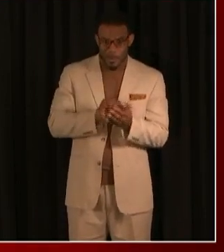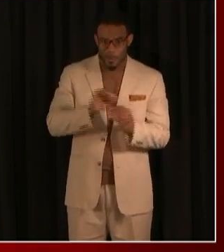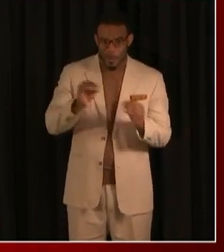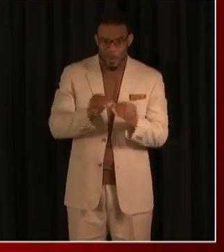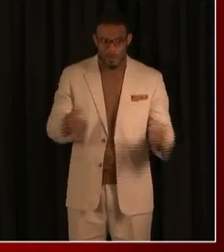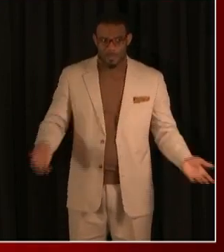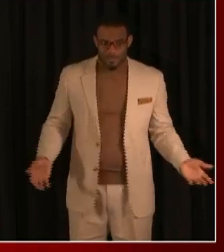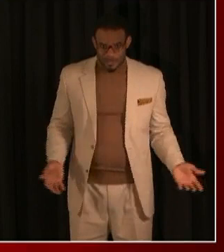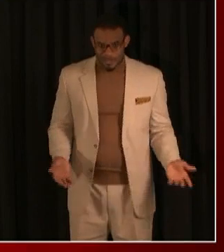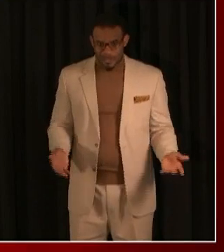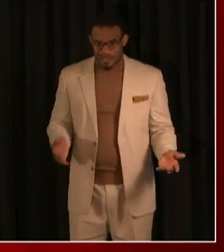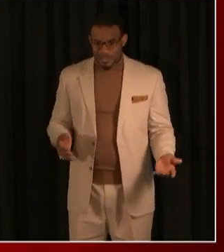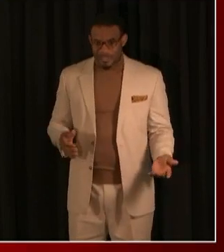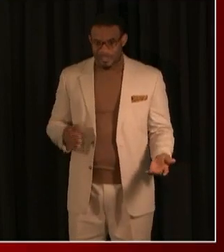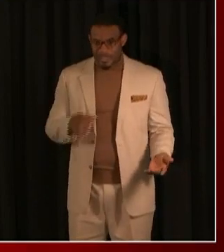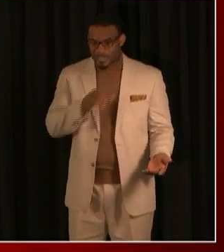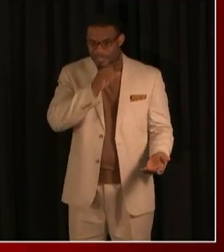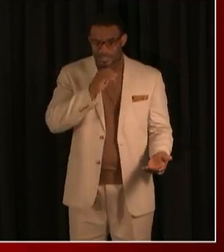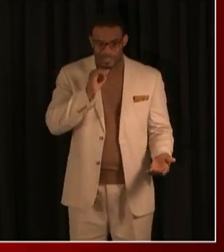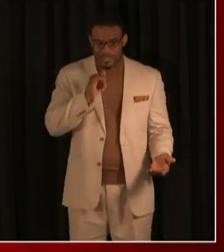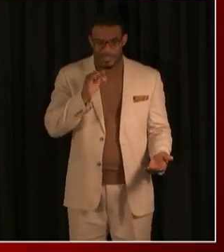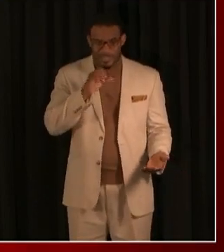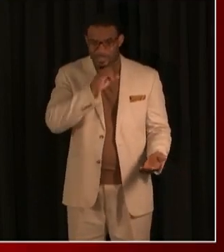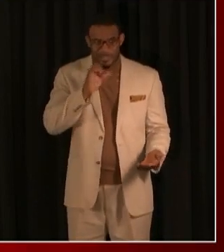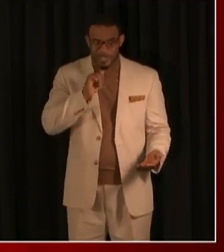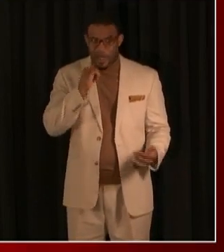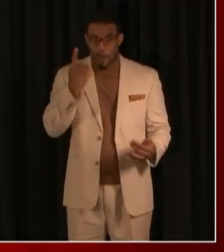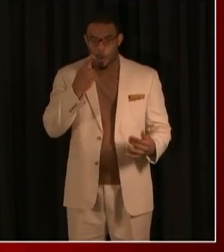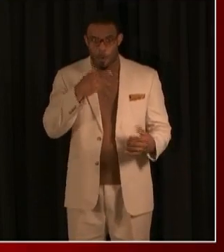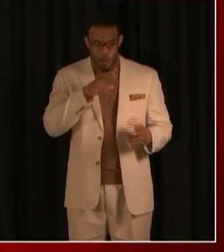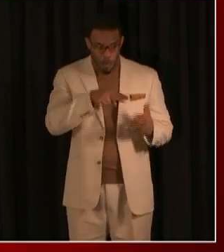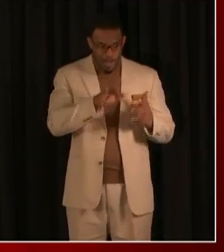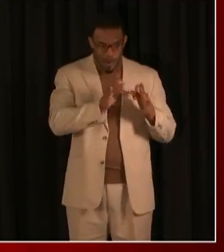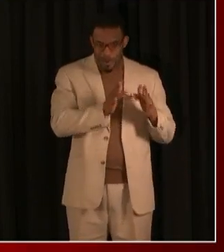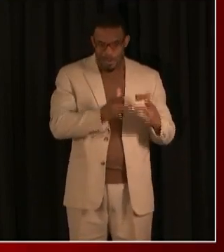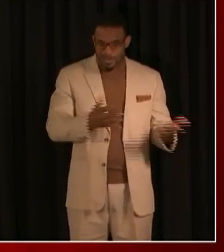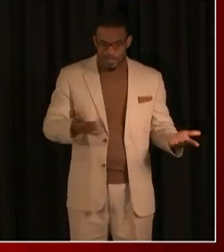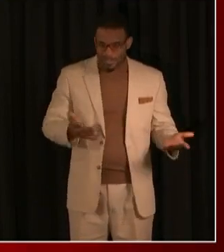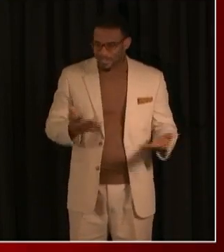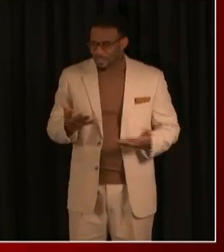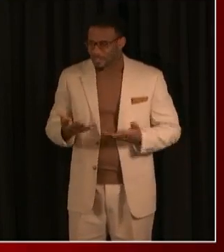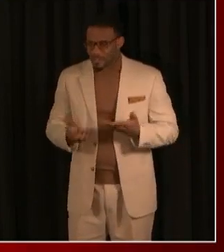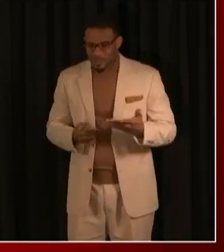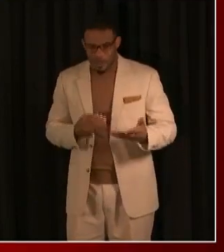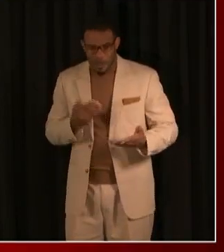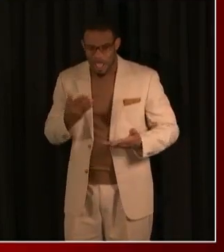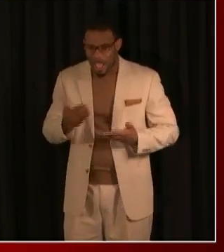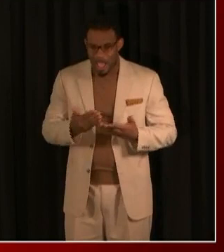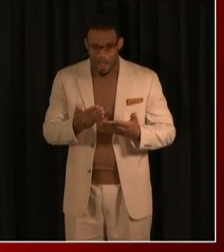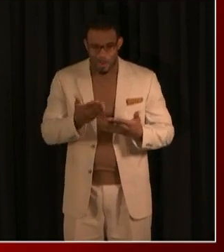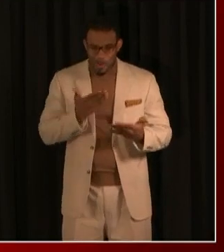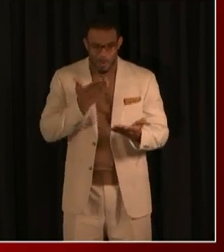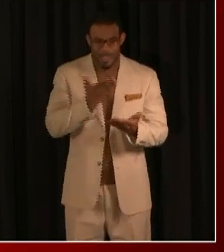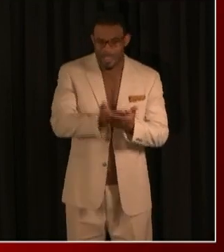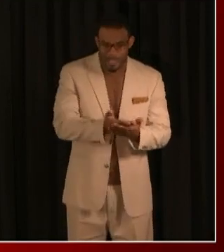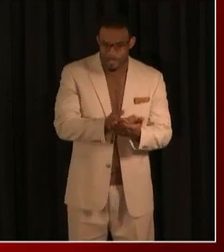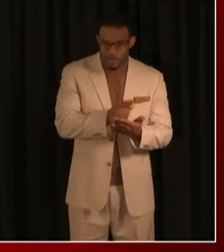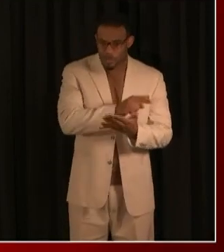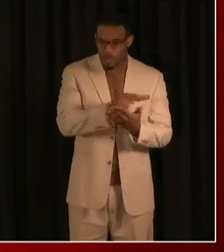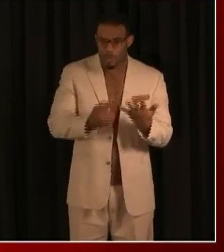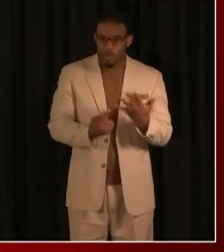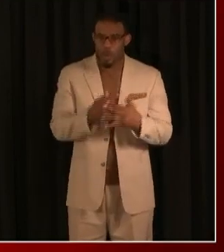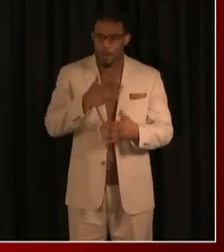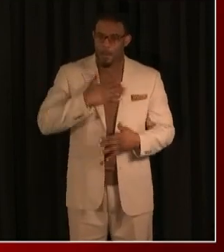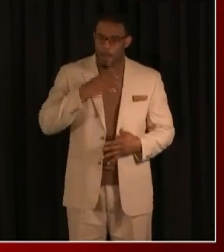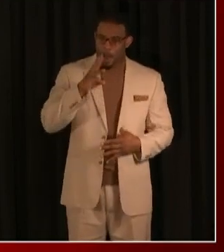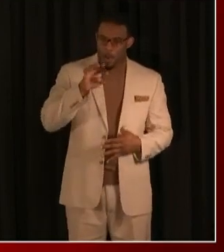community, that does not ensure that people are going to read it. So I've been calling the constituents and throughout the